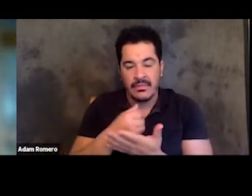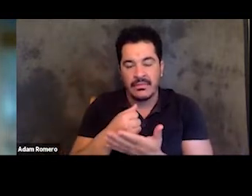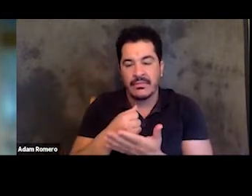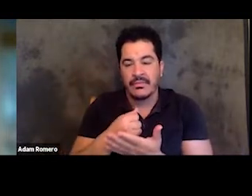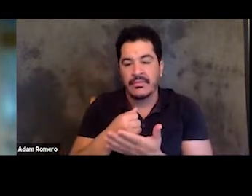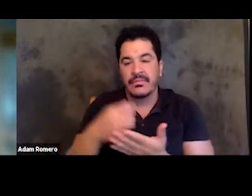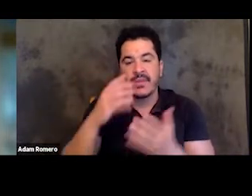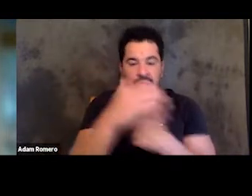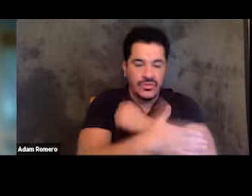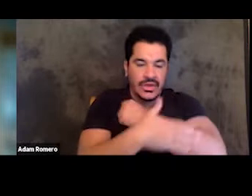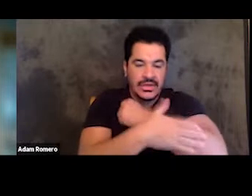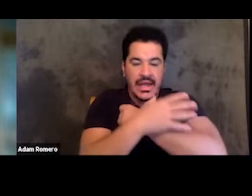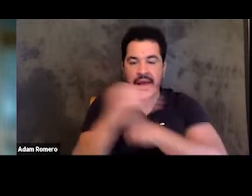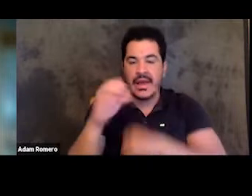out,